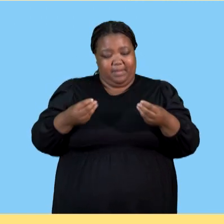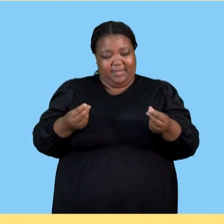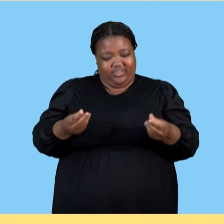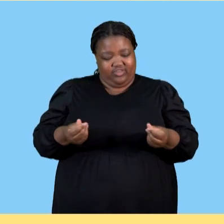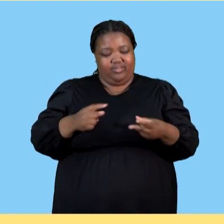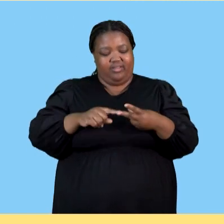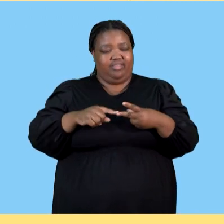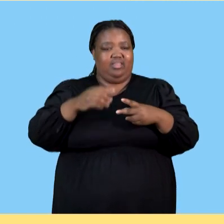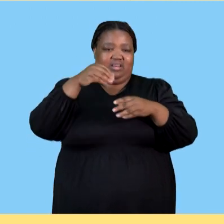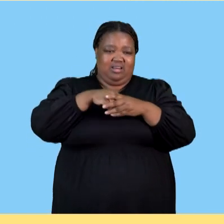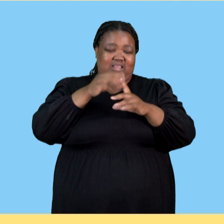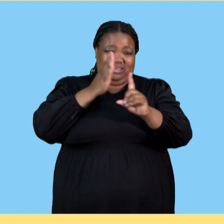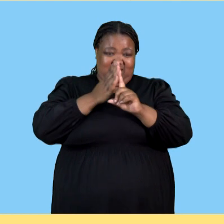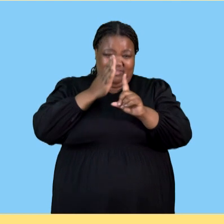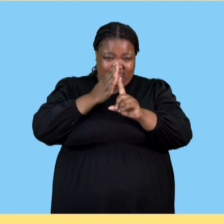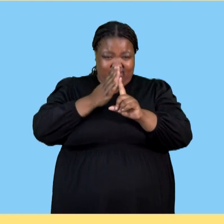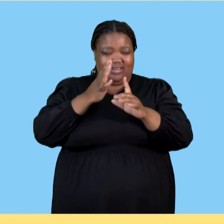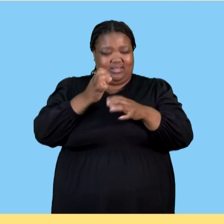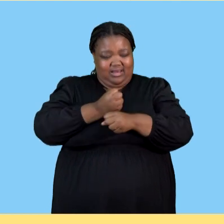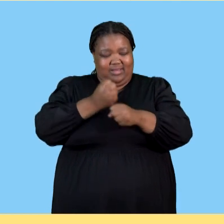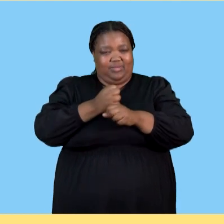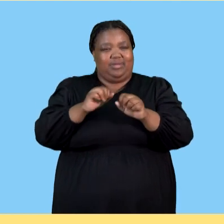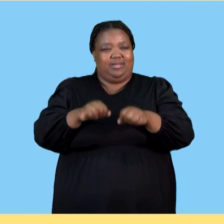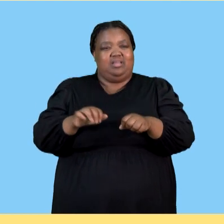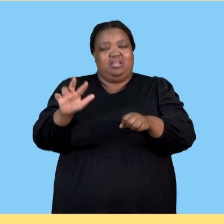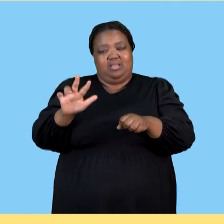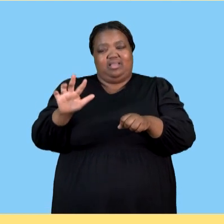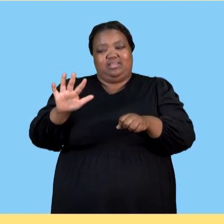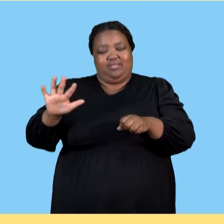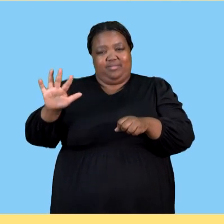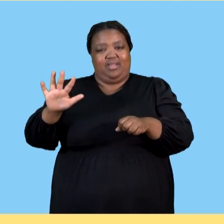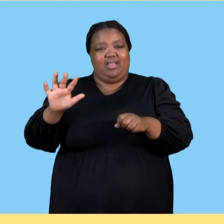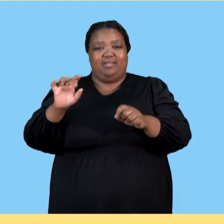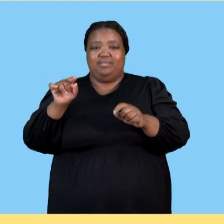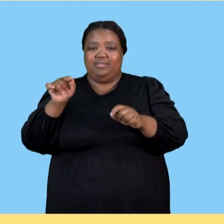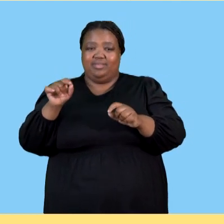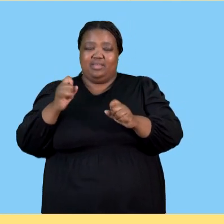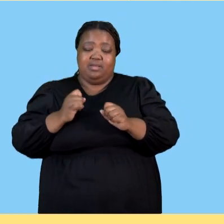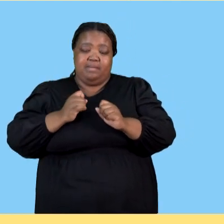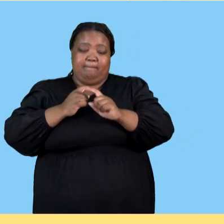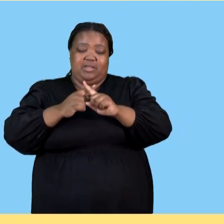and direct labor. When we have 85 per unit, we then